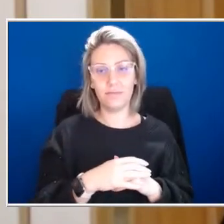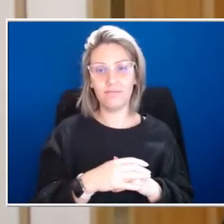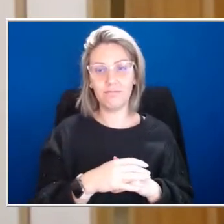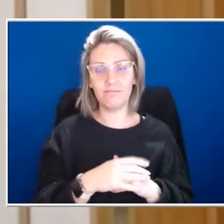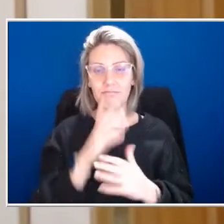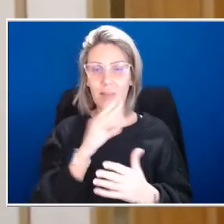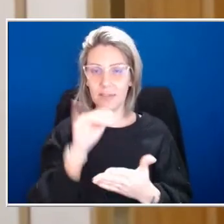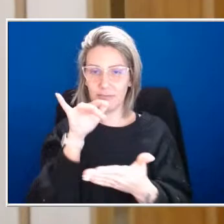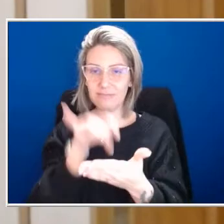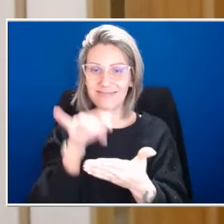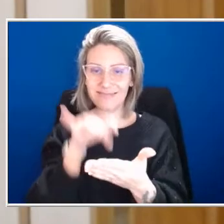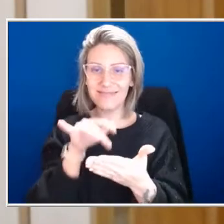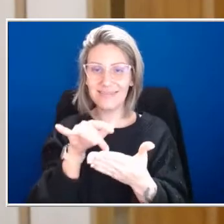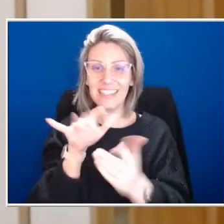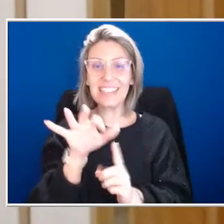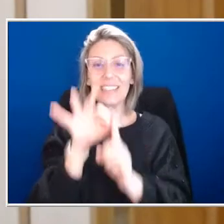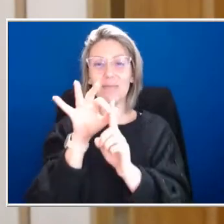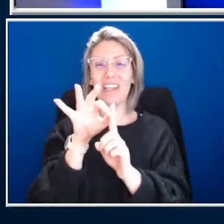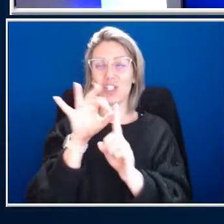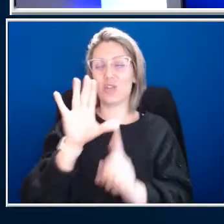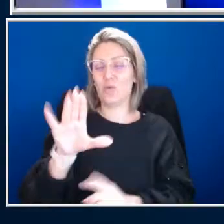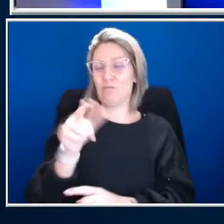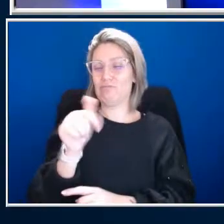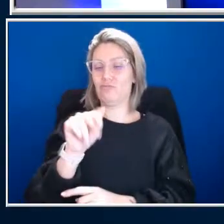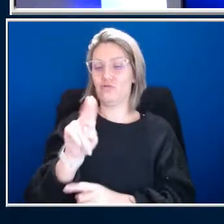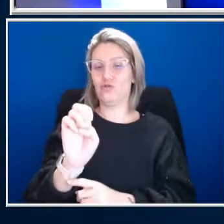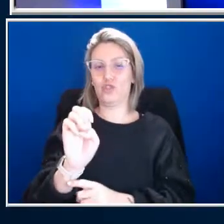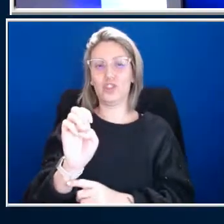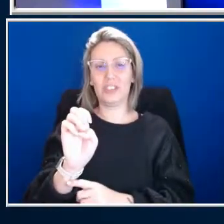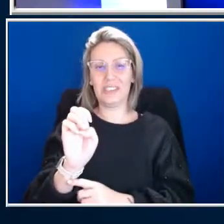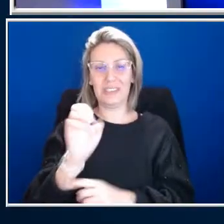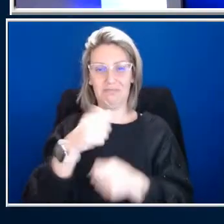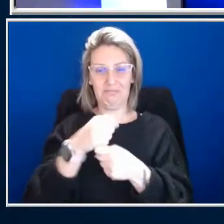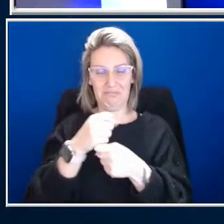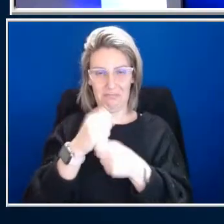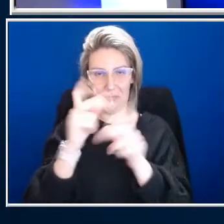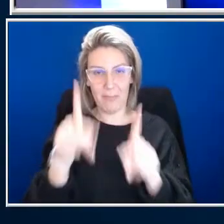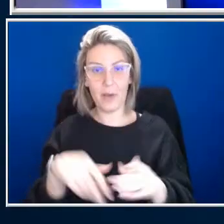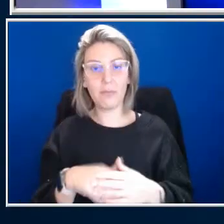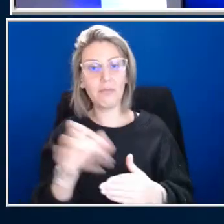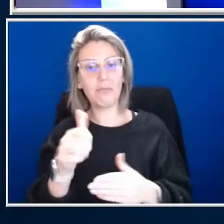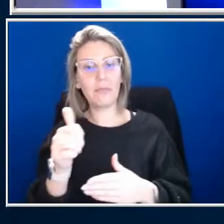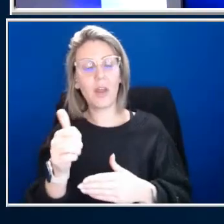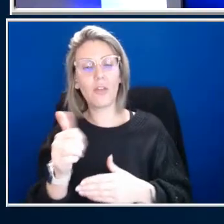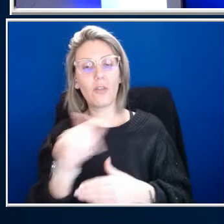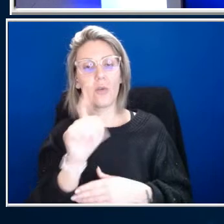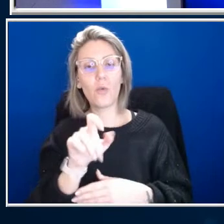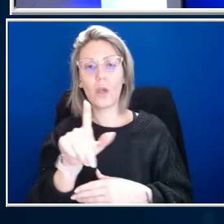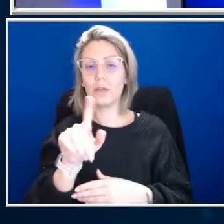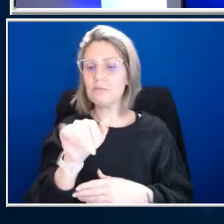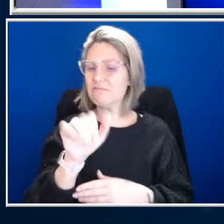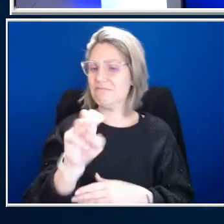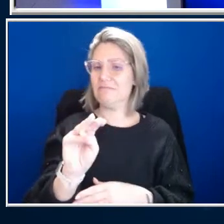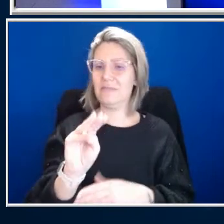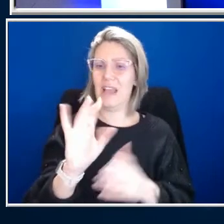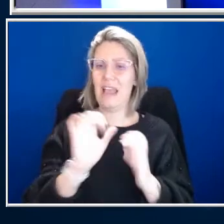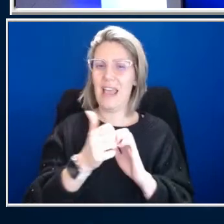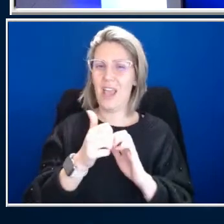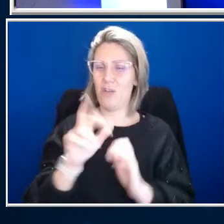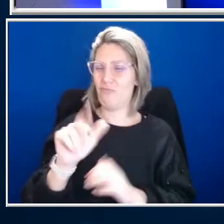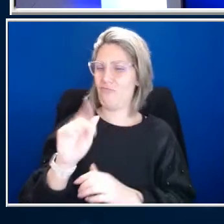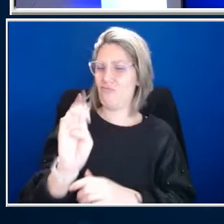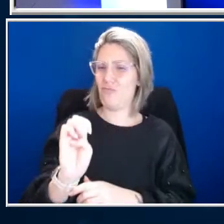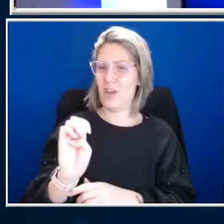studying, especially gene profiling. Another question is from Tim. How rare is AL amyloidosis? Can